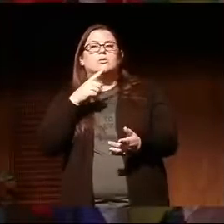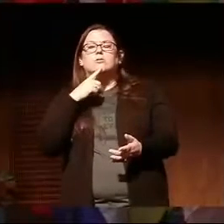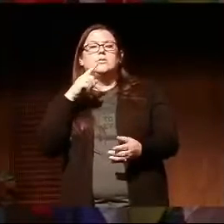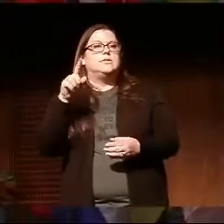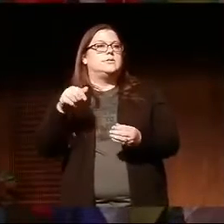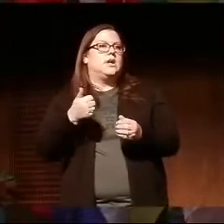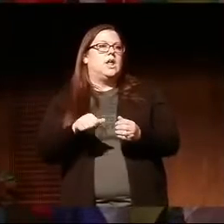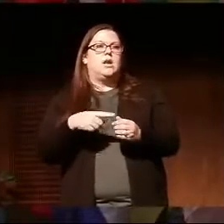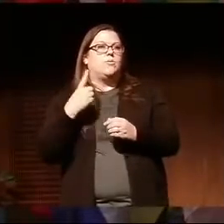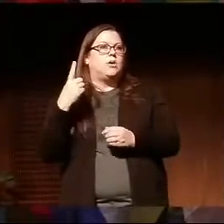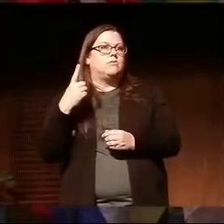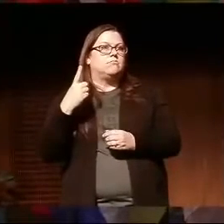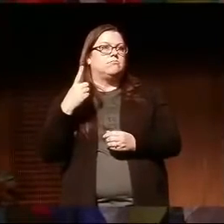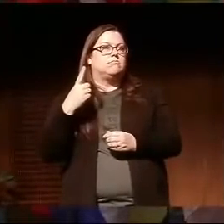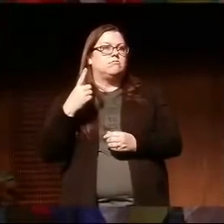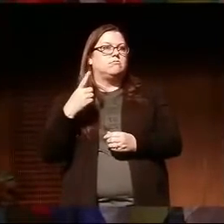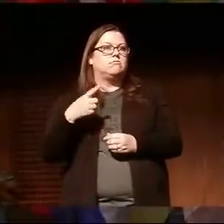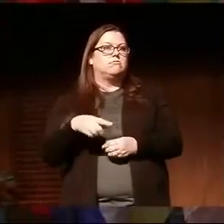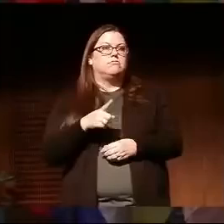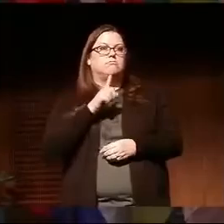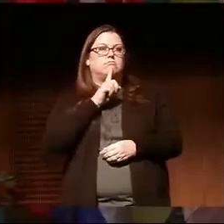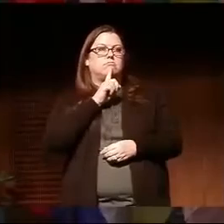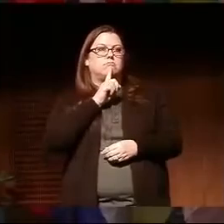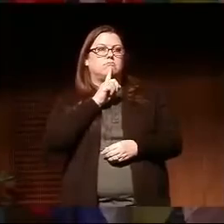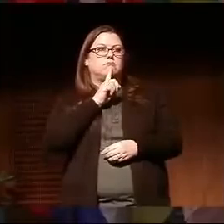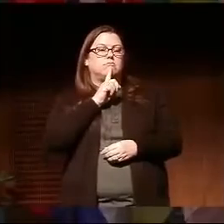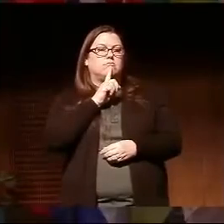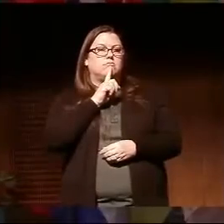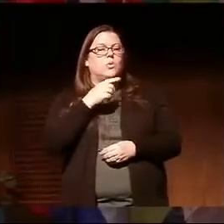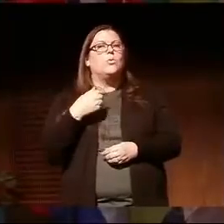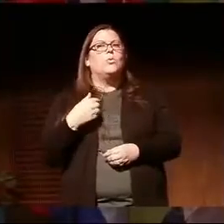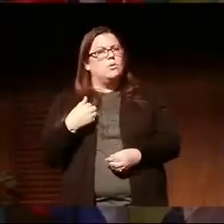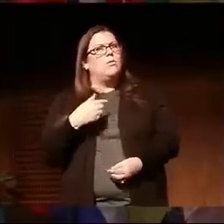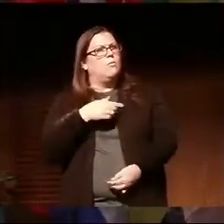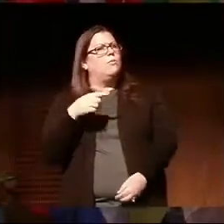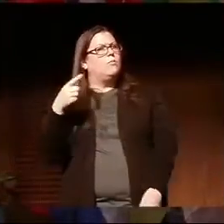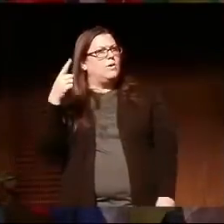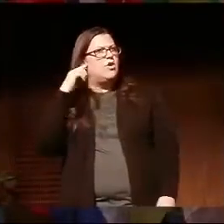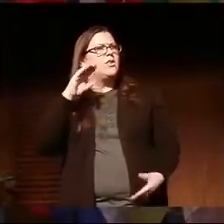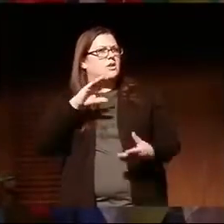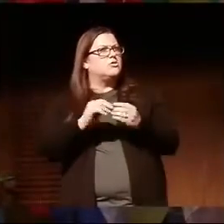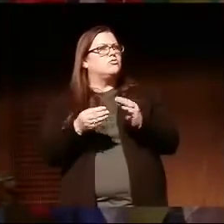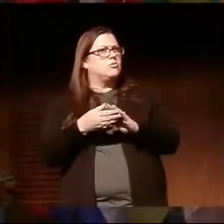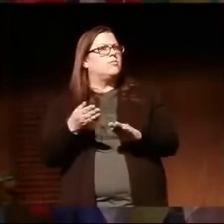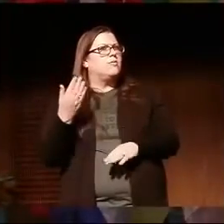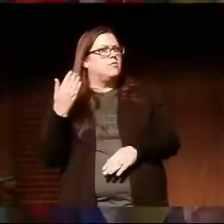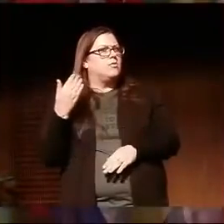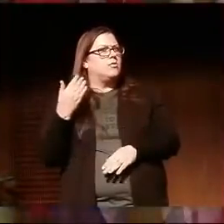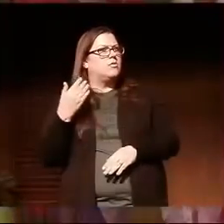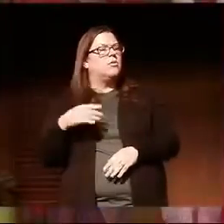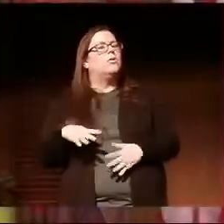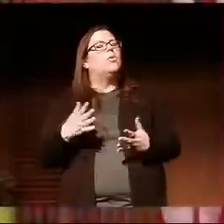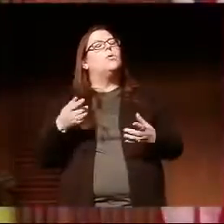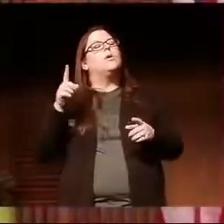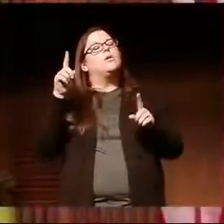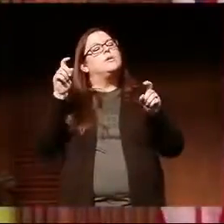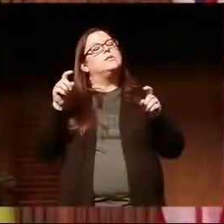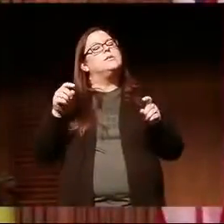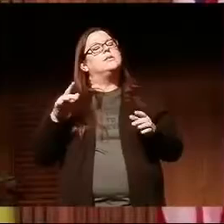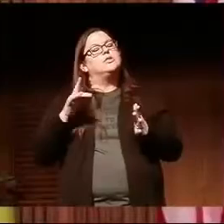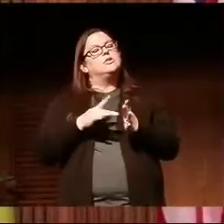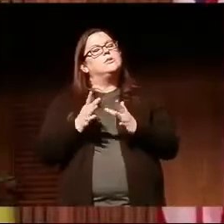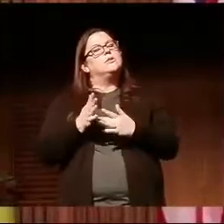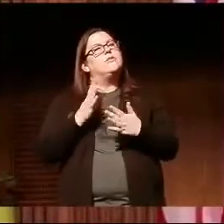Again, it's an account that we're familiar with. We've no doubt heard it before. But what are the trials that Jesus faces here?